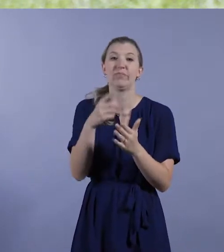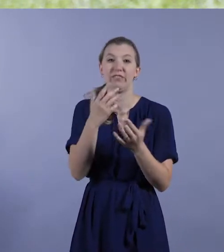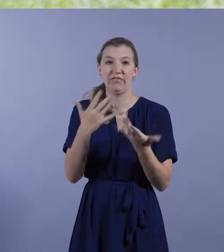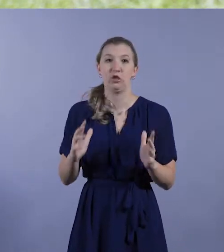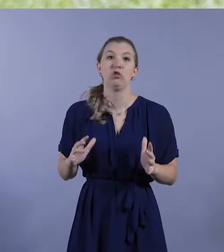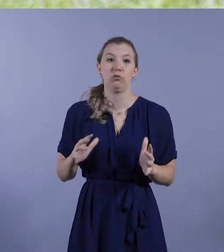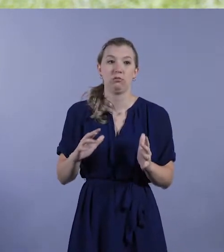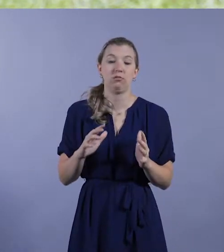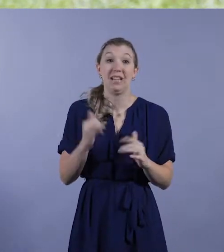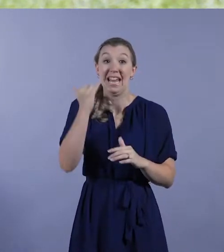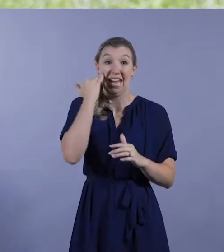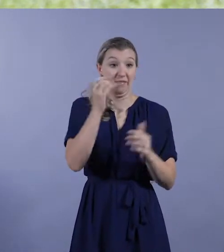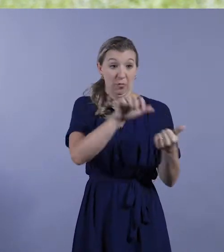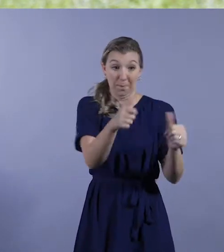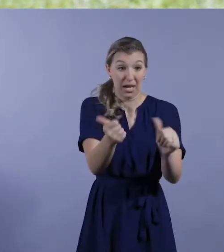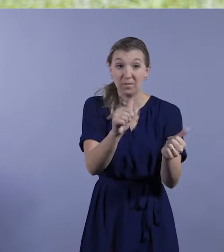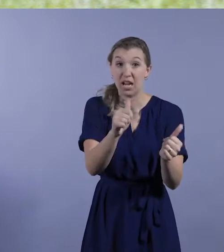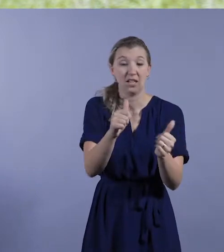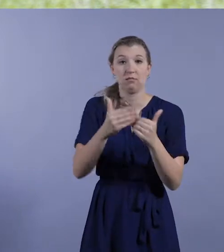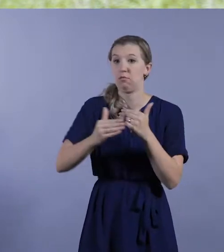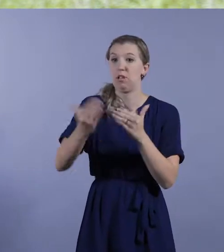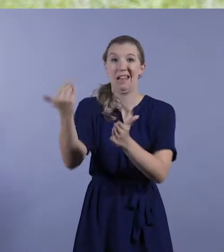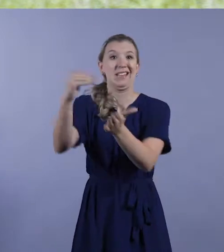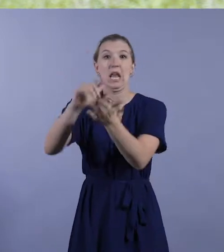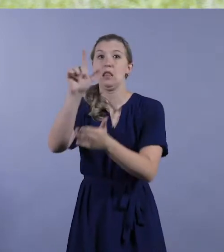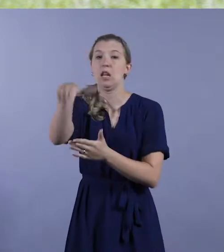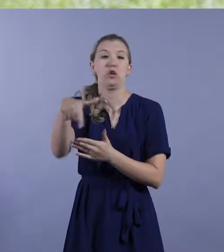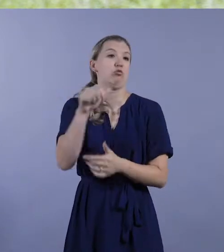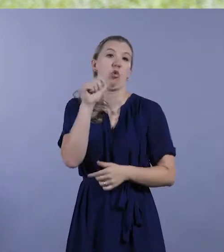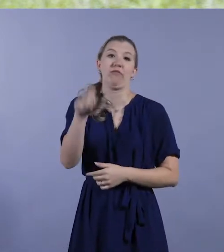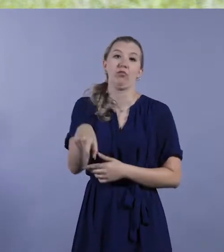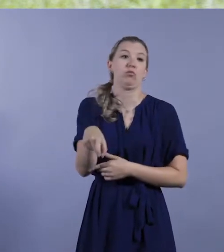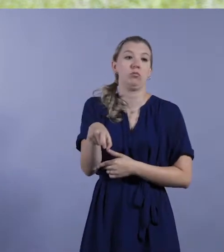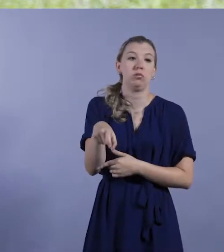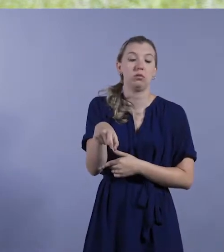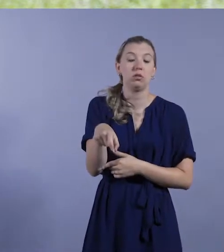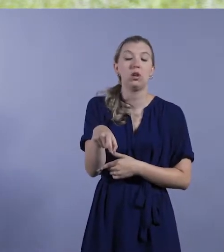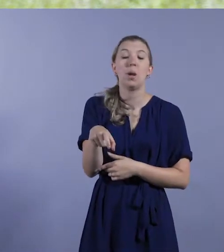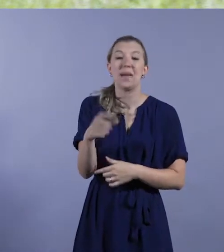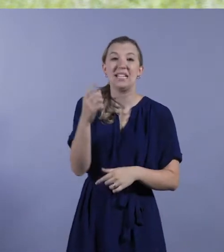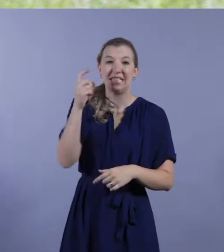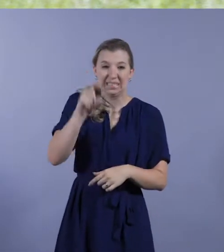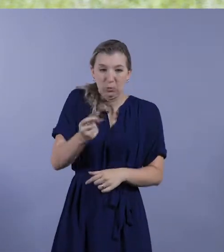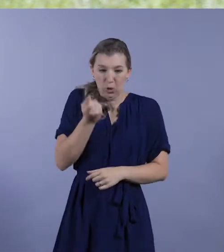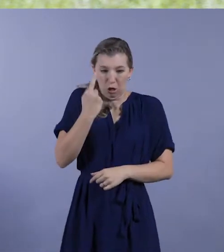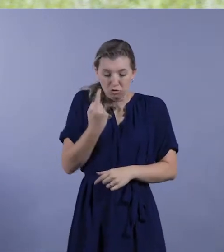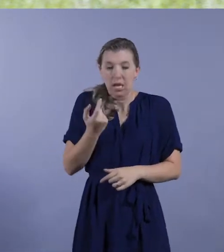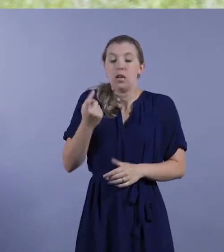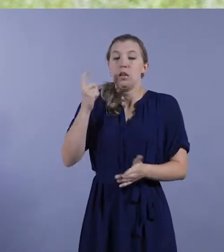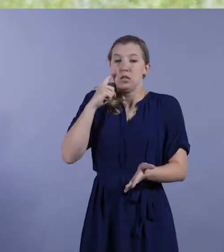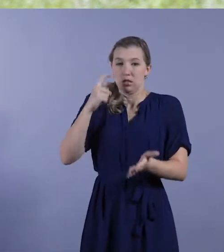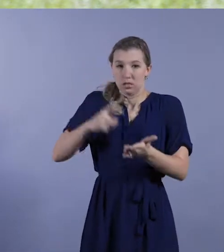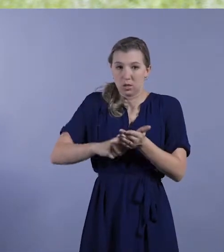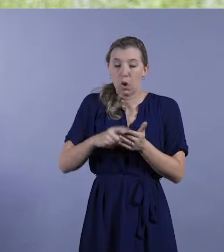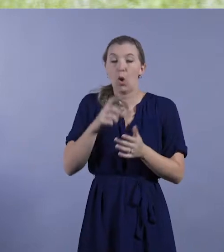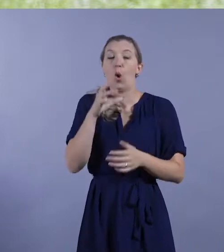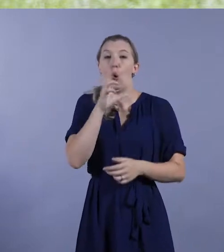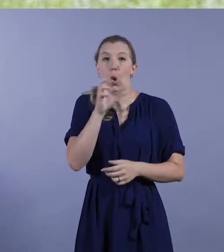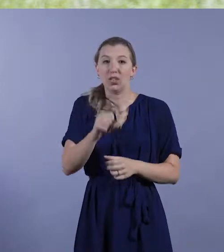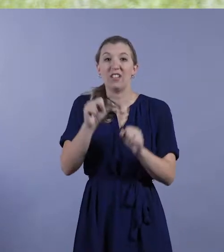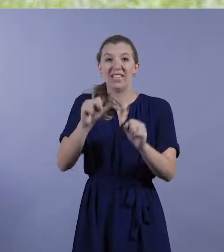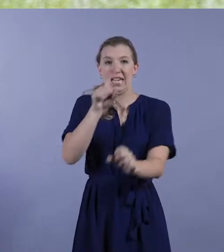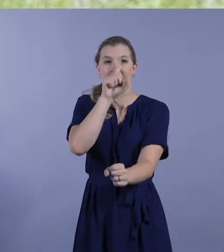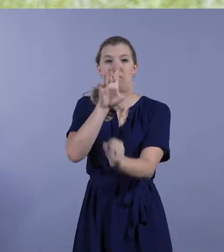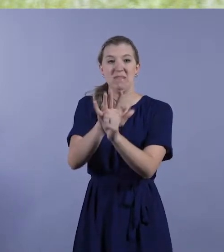again. They are old enough to know what they're acknowledging. They're old enough to commit